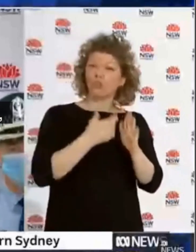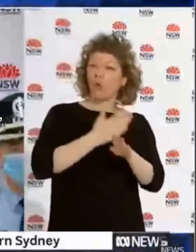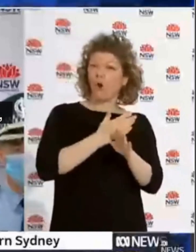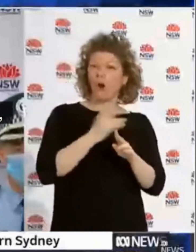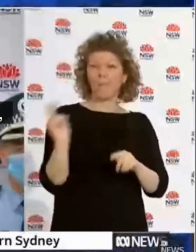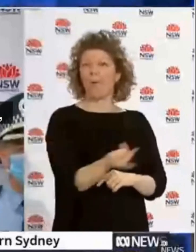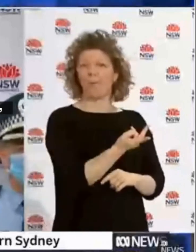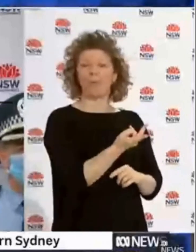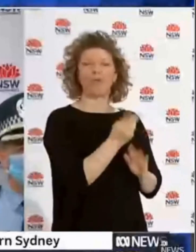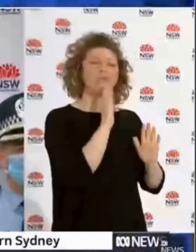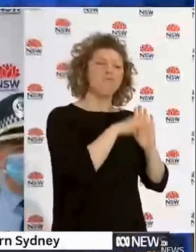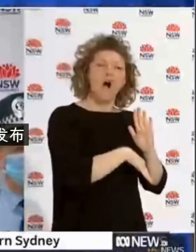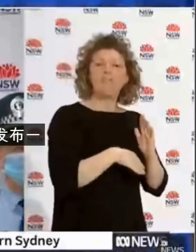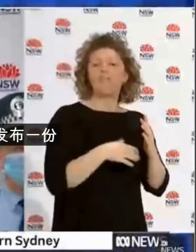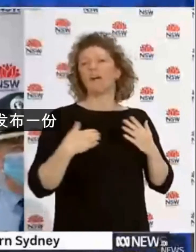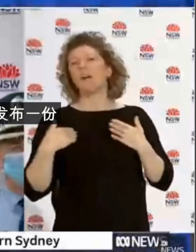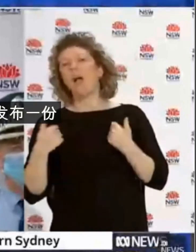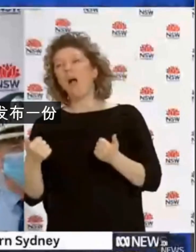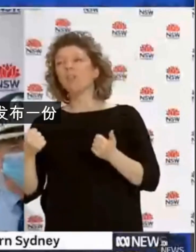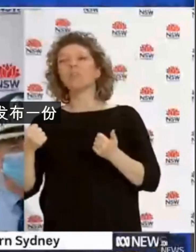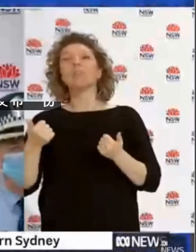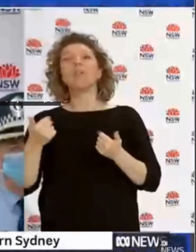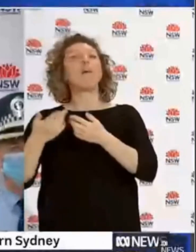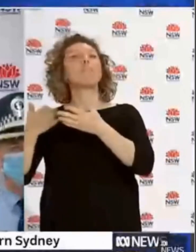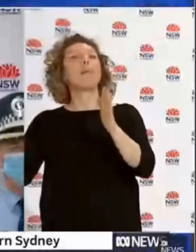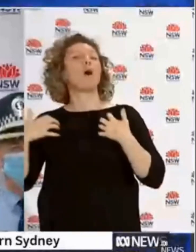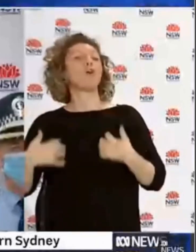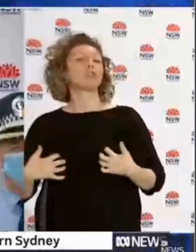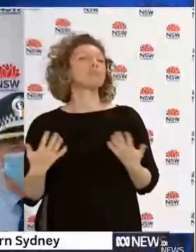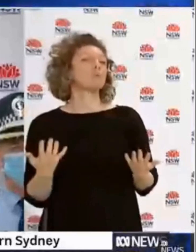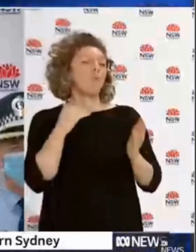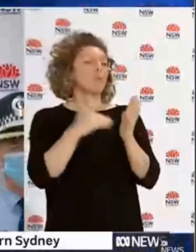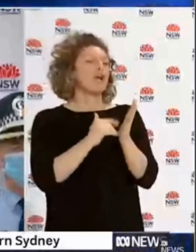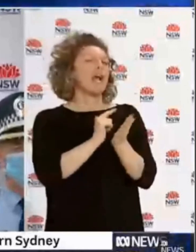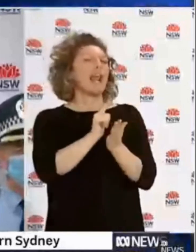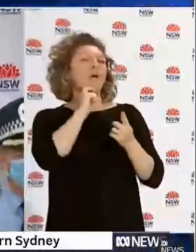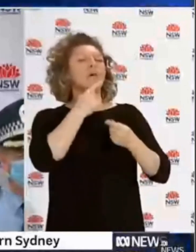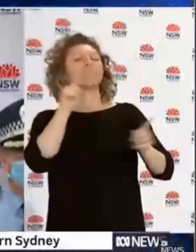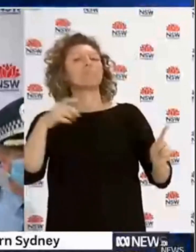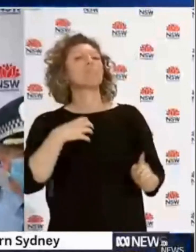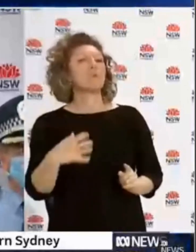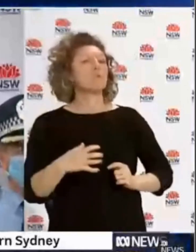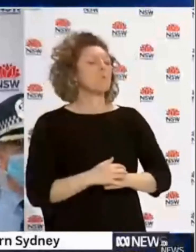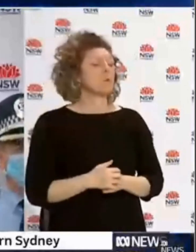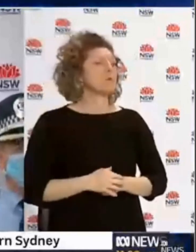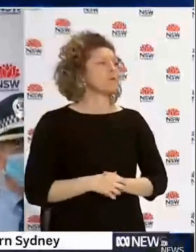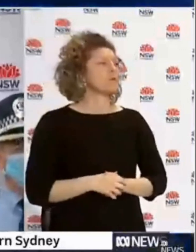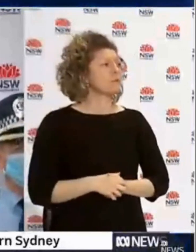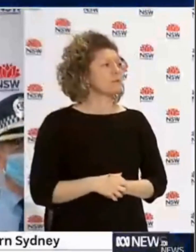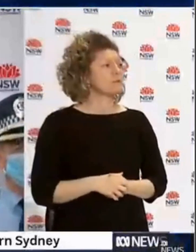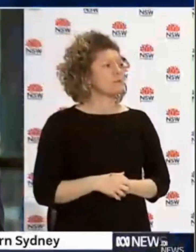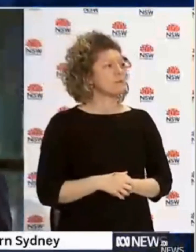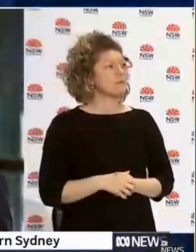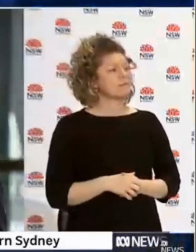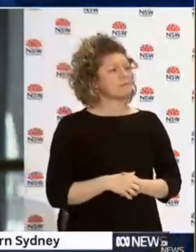be possible to do that. And I think Health will be putting out a clarifying statement a bit later today. Estimate as to how many New South Wales health staff